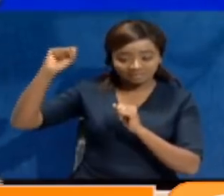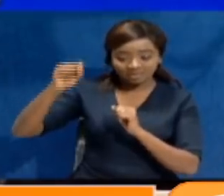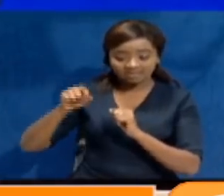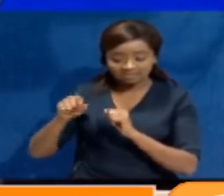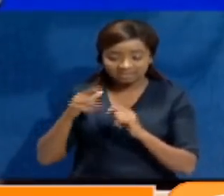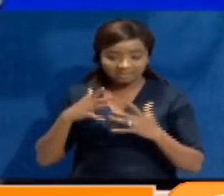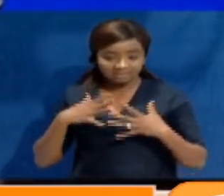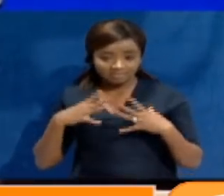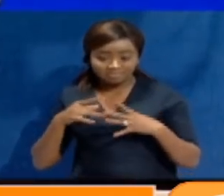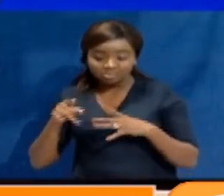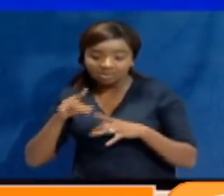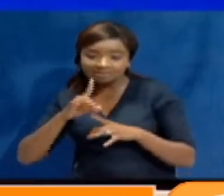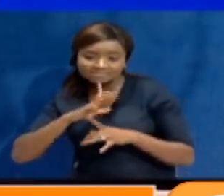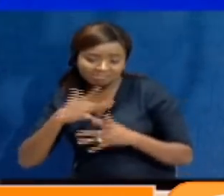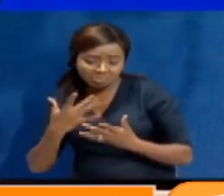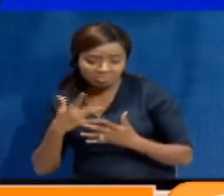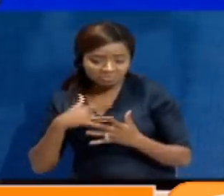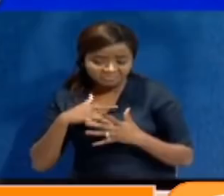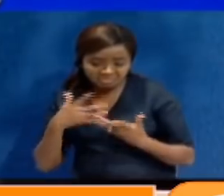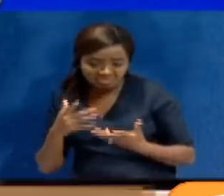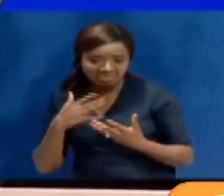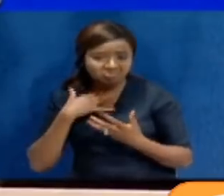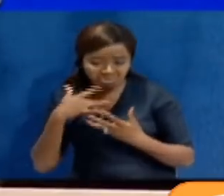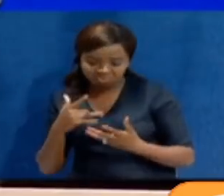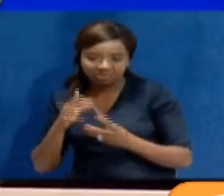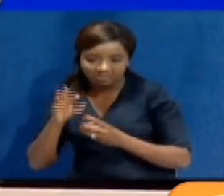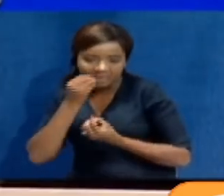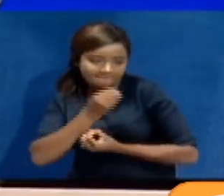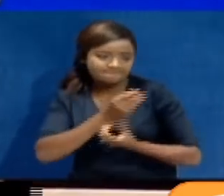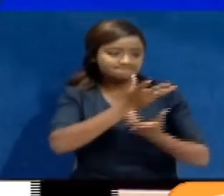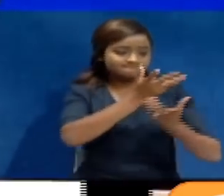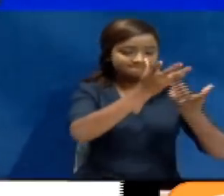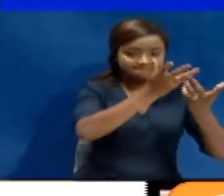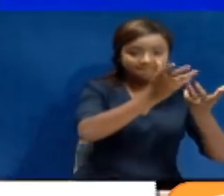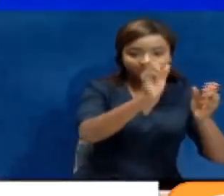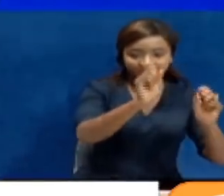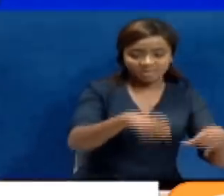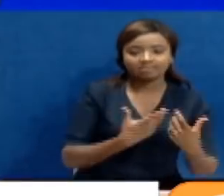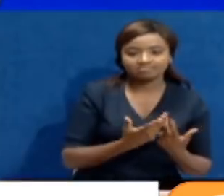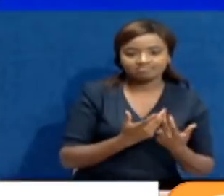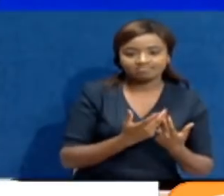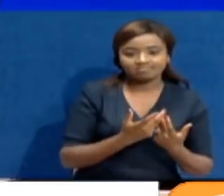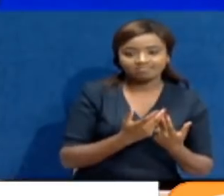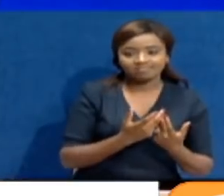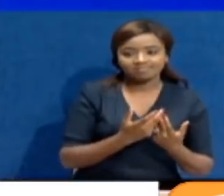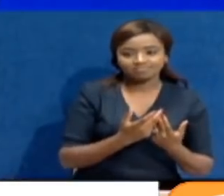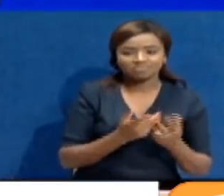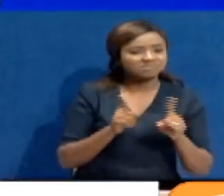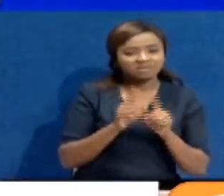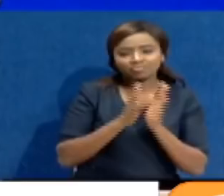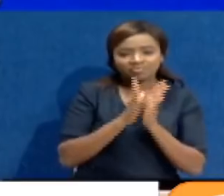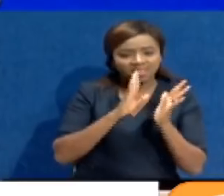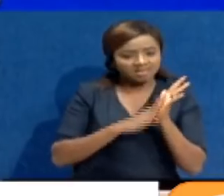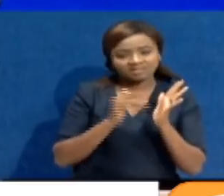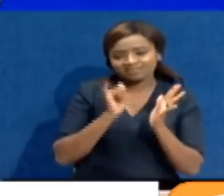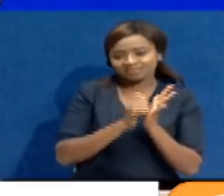I need to talk with my people. They give me a political direction, and then I echo their views. And I think that's what I was doing even with